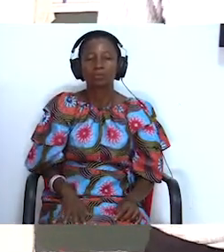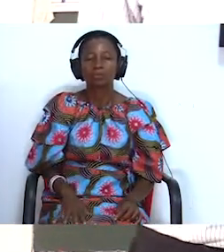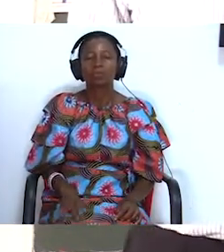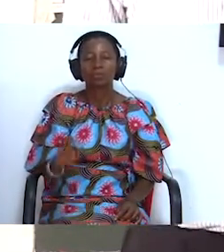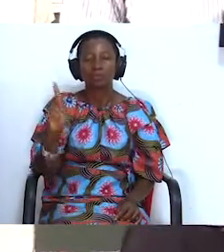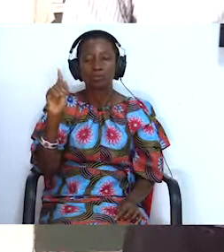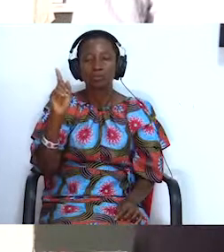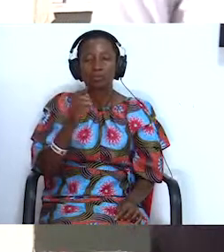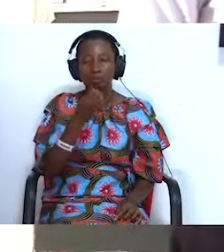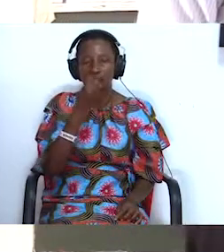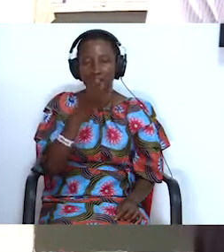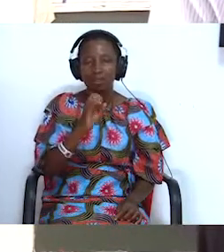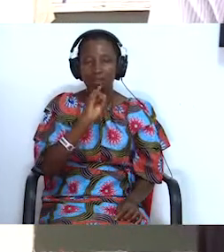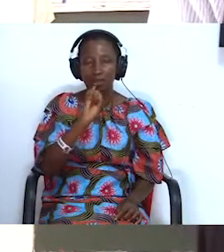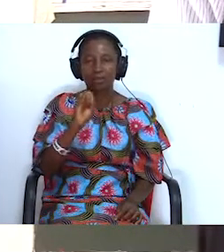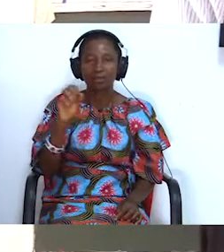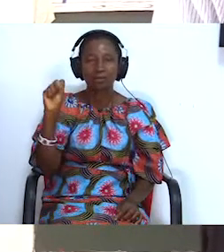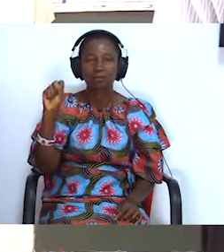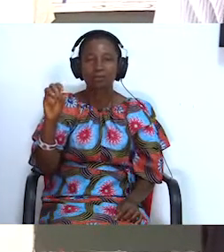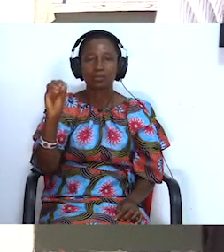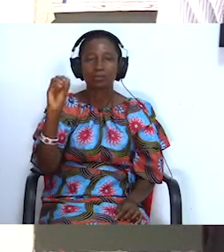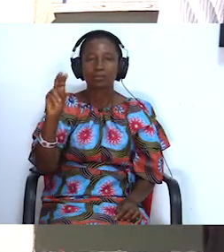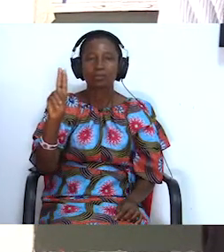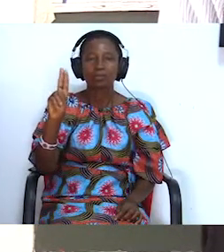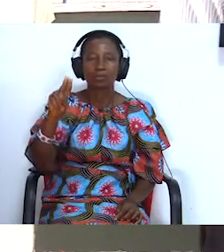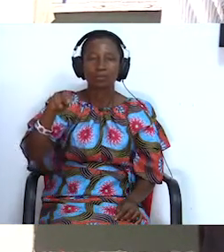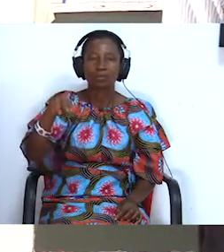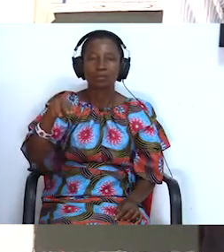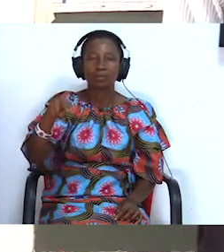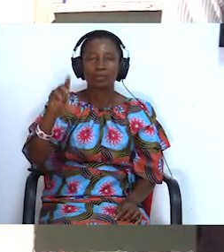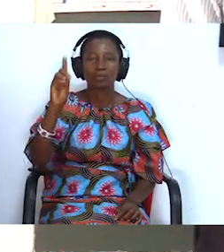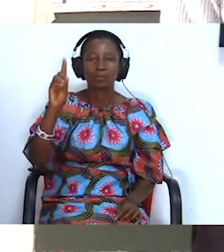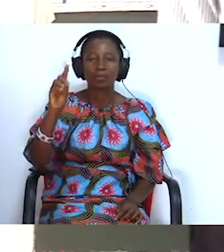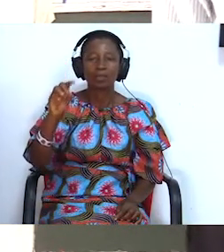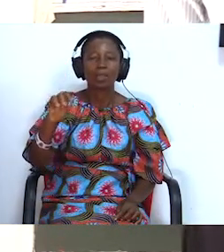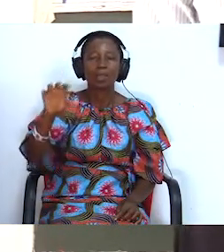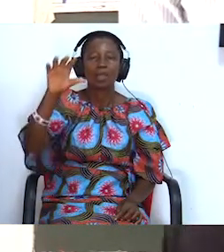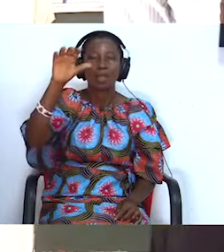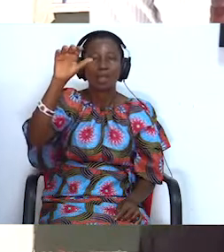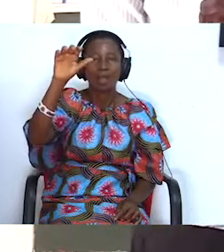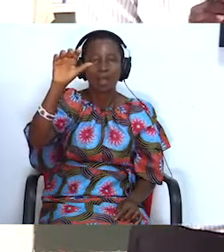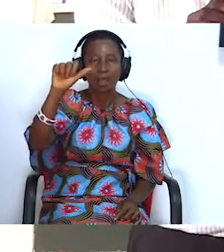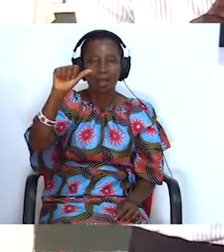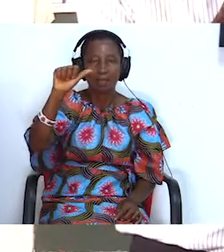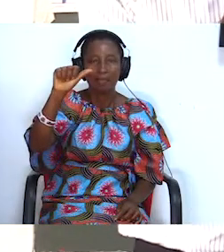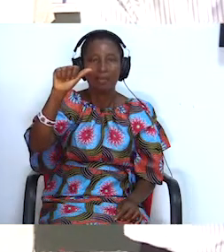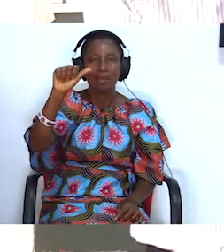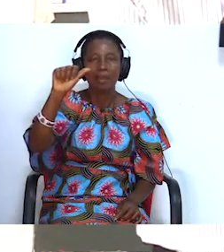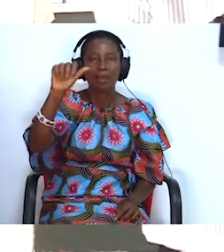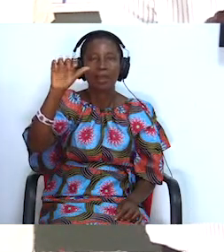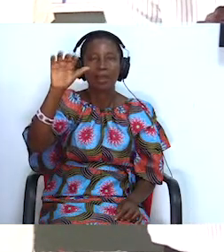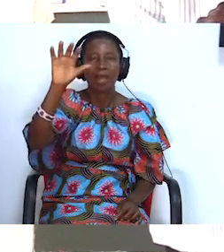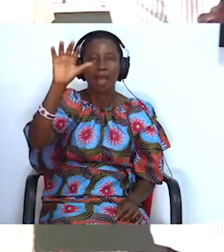But before we move to the song, what did I say is the